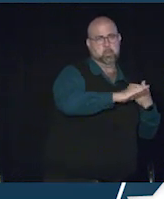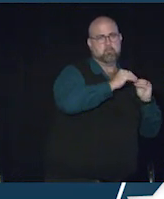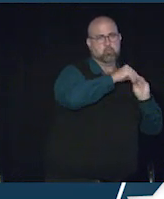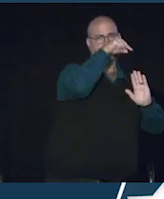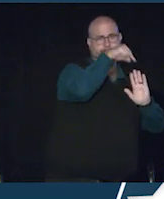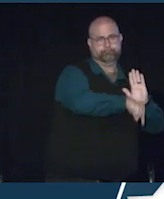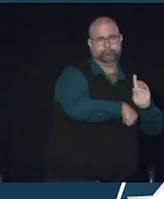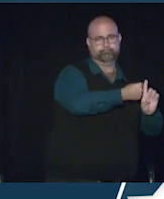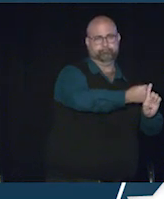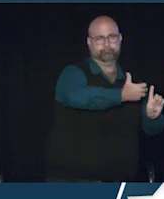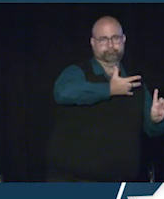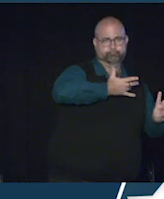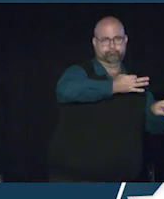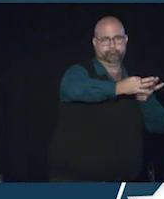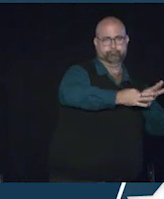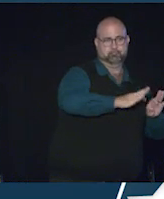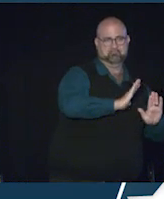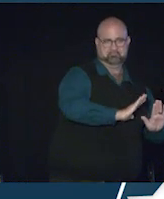the youth services.